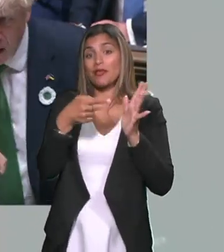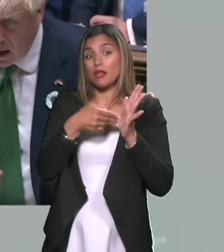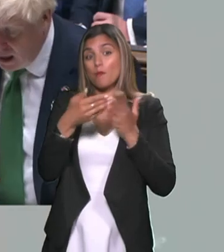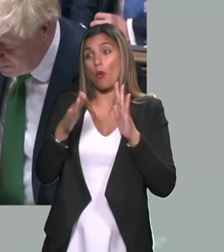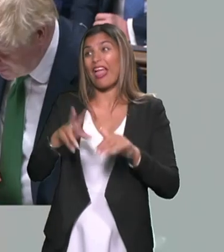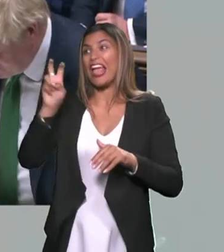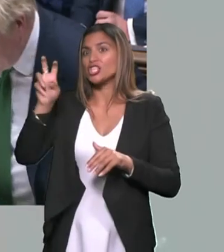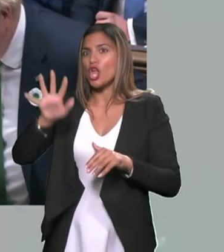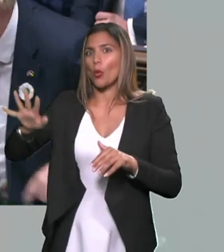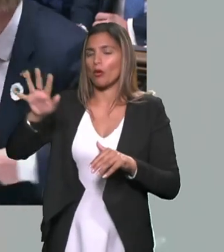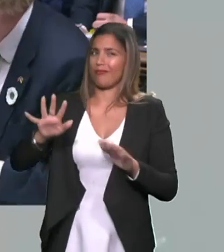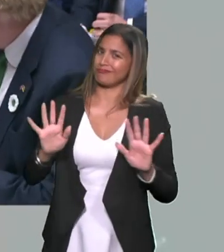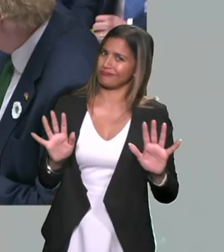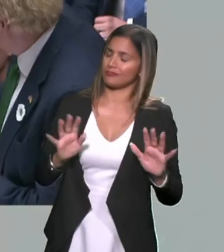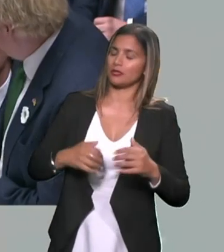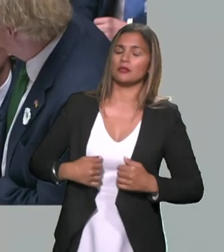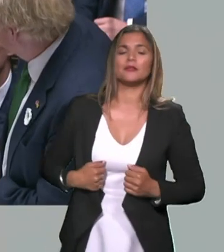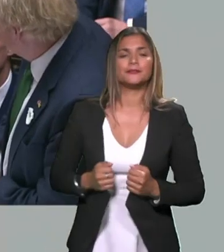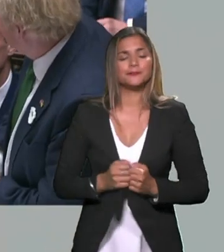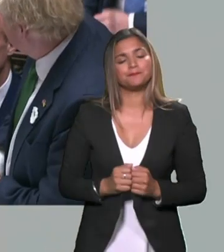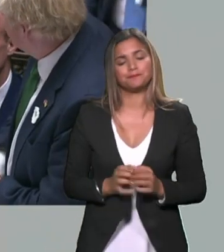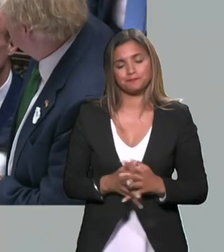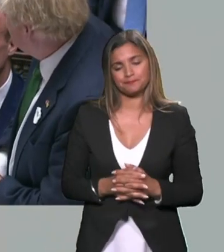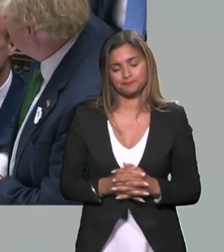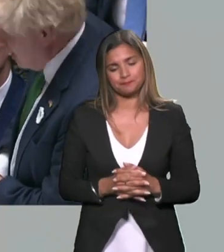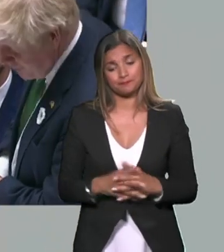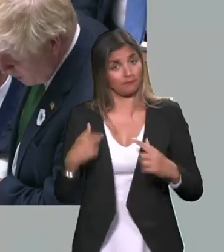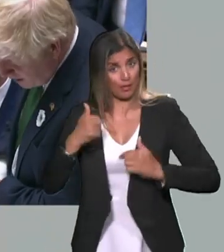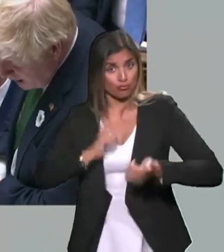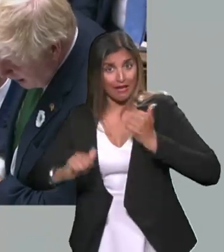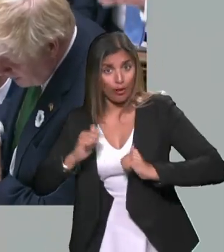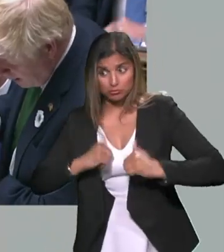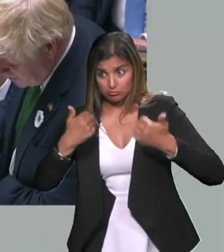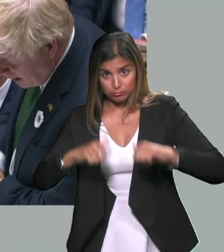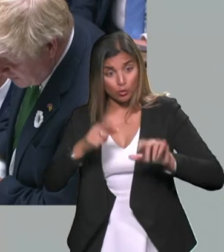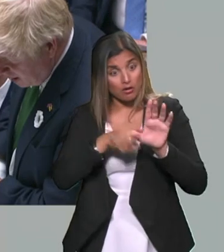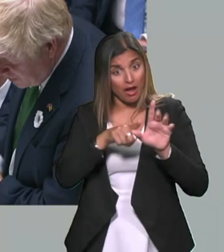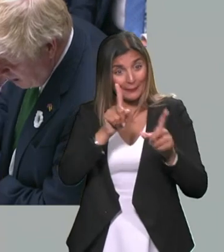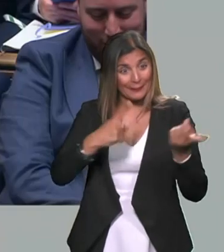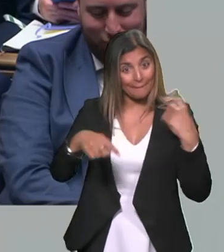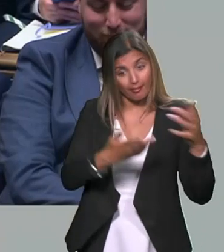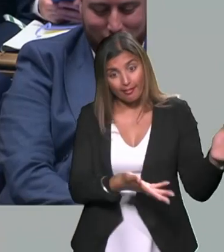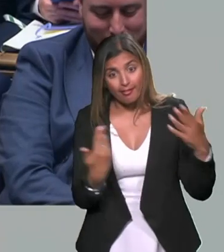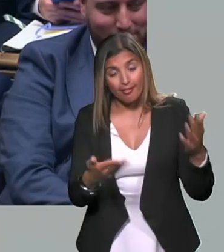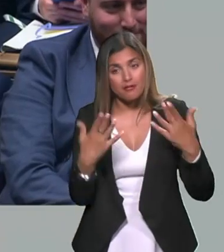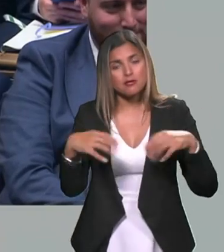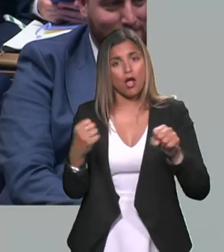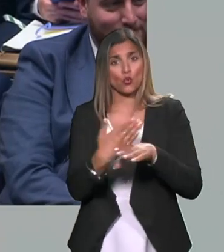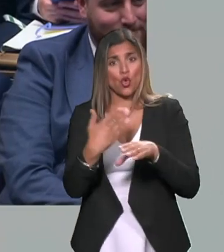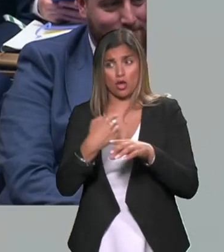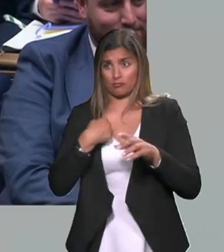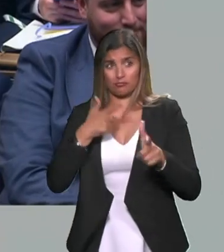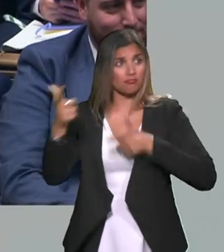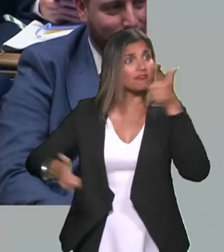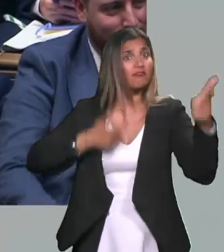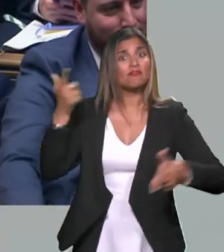true, Mr. Speaker. And I'm proud that we're getting people, young people, into work. I was up and down the country. I was at an event last night